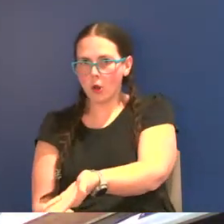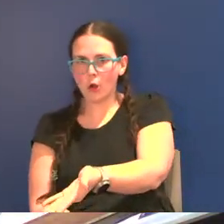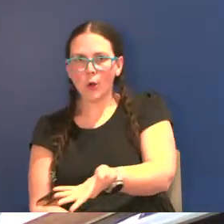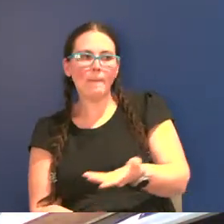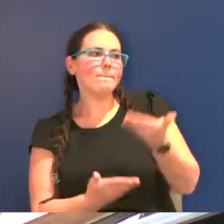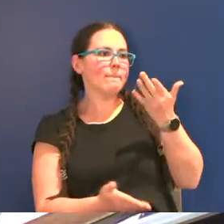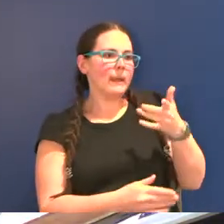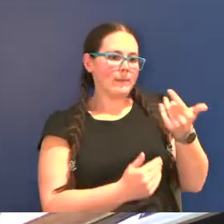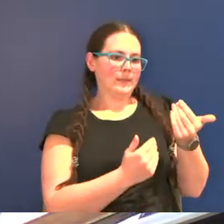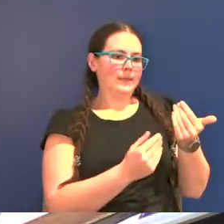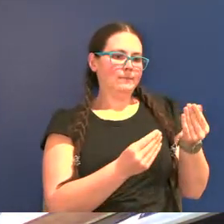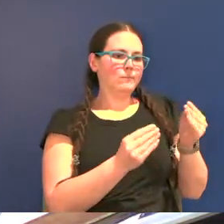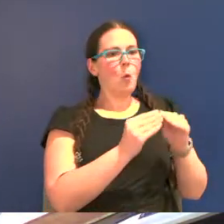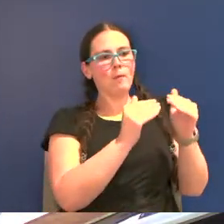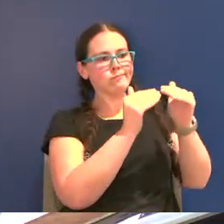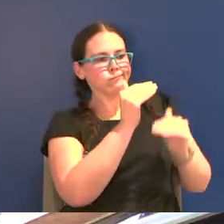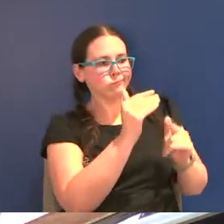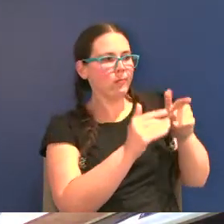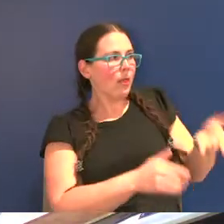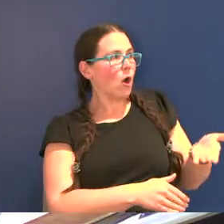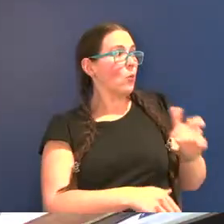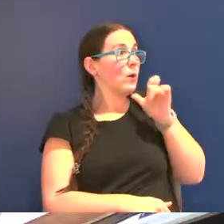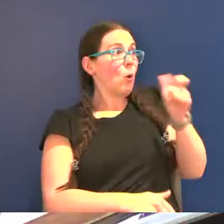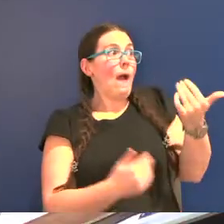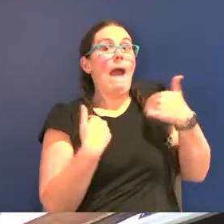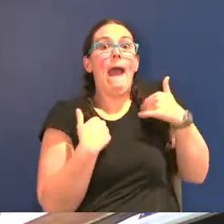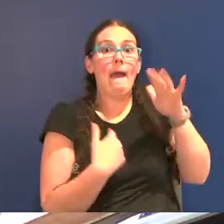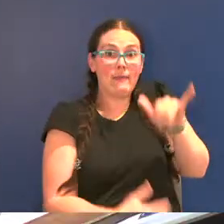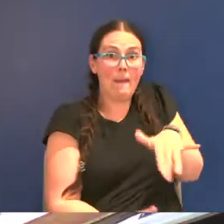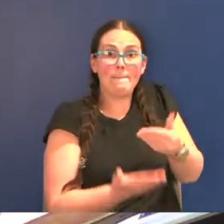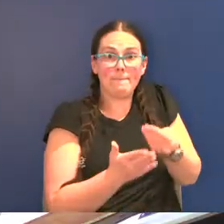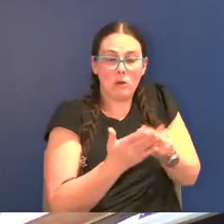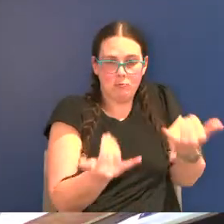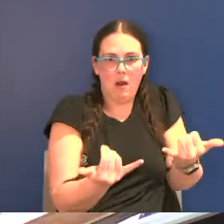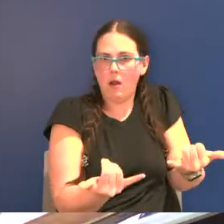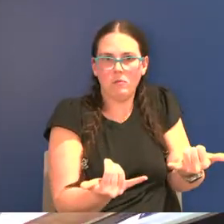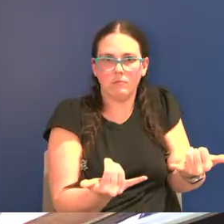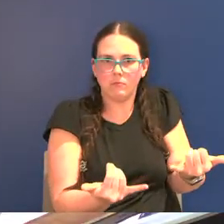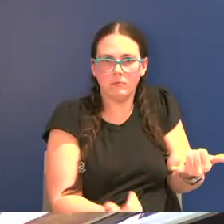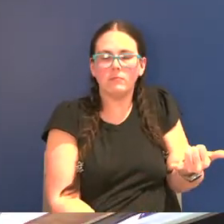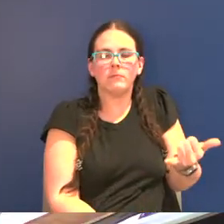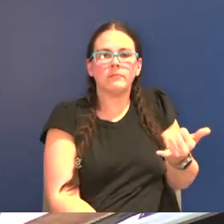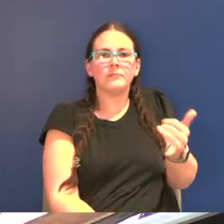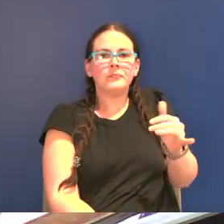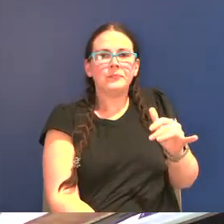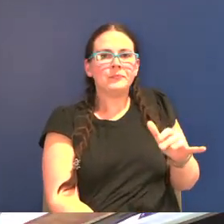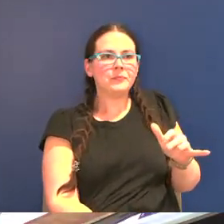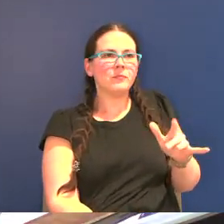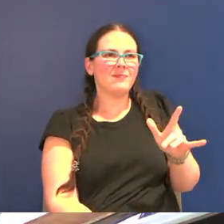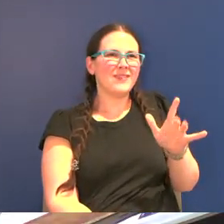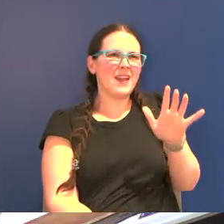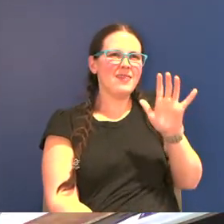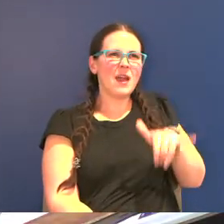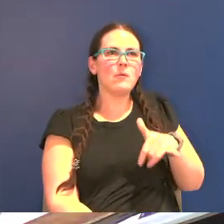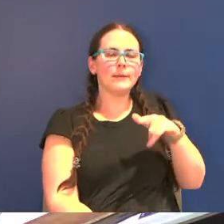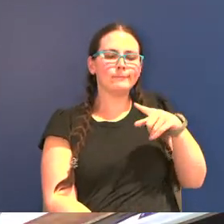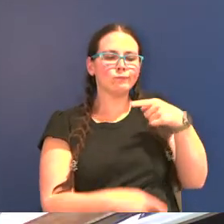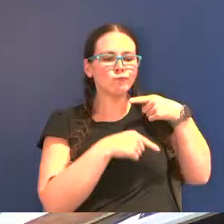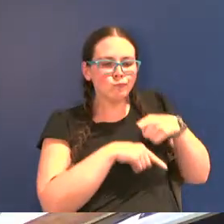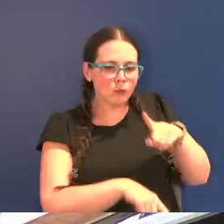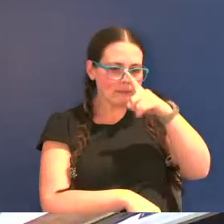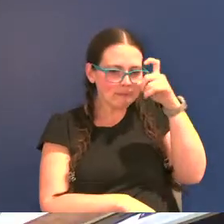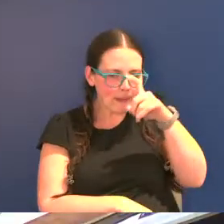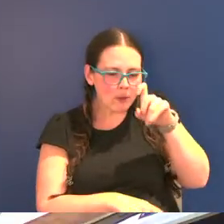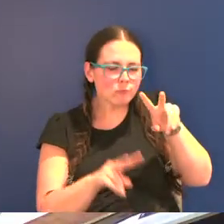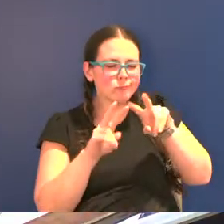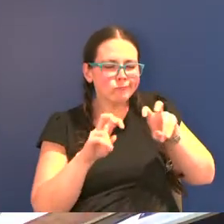don't have the $450,000 right now. To your point, so it would probably be us assessing that through the summer, but it would be